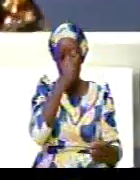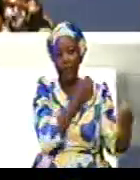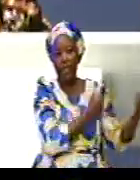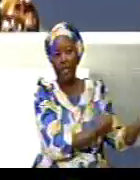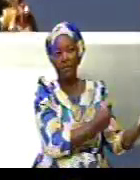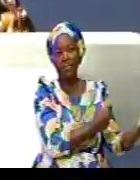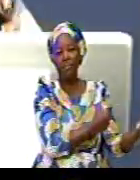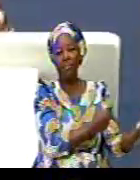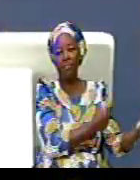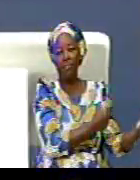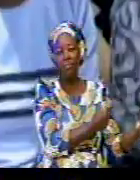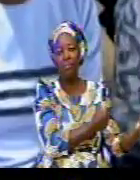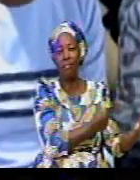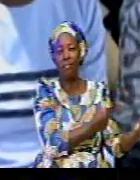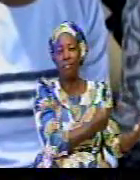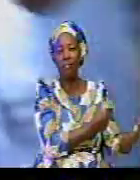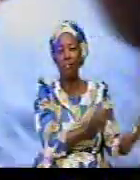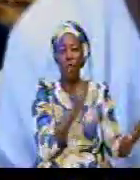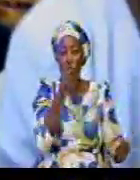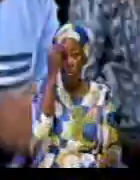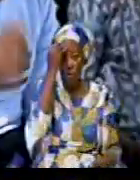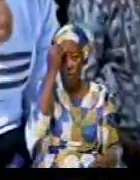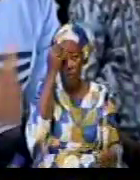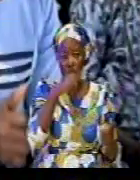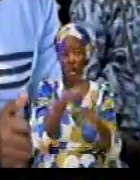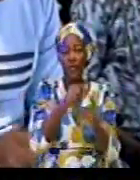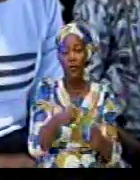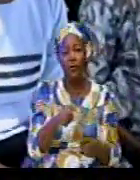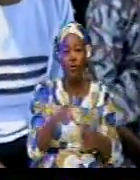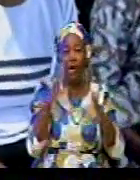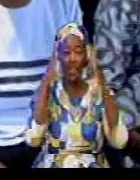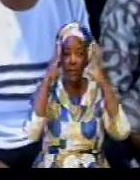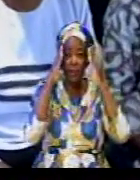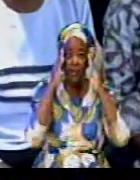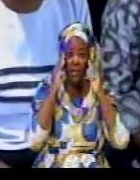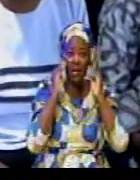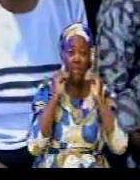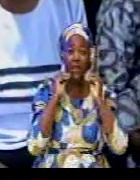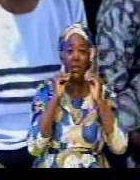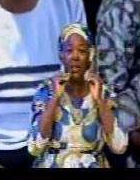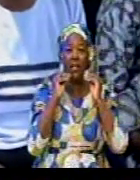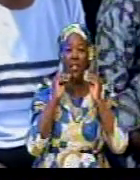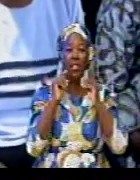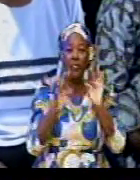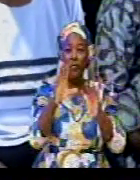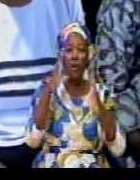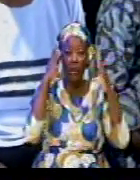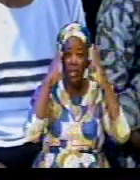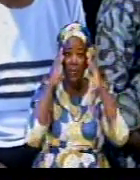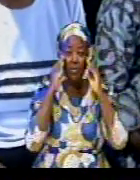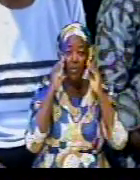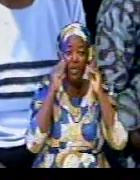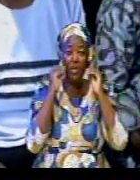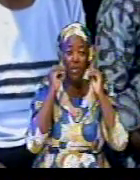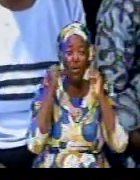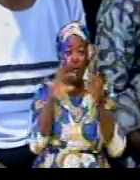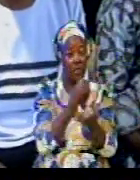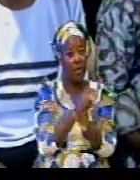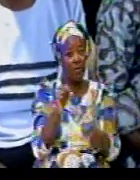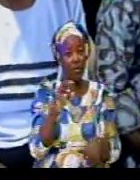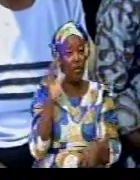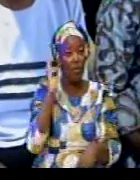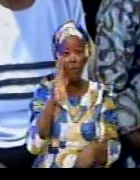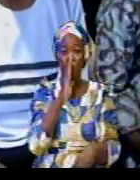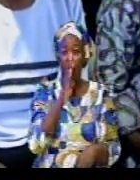world, even our faith. You know, if your experience of